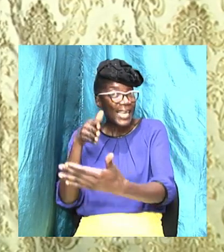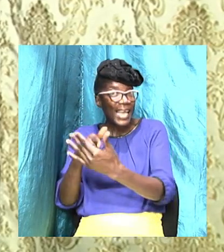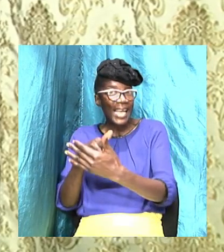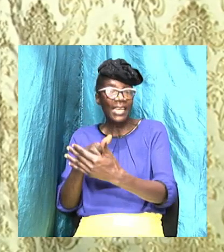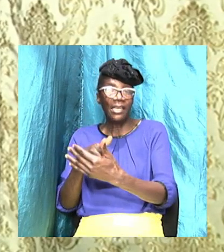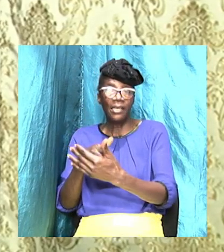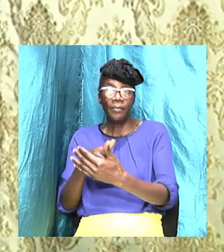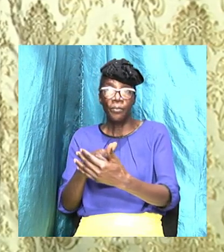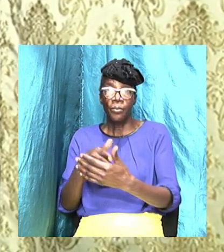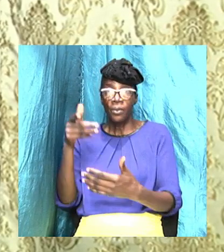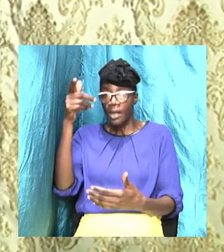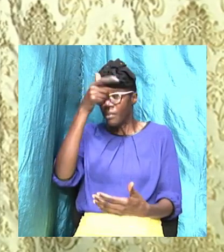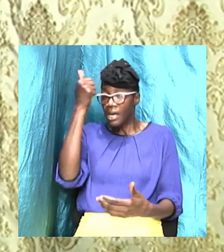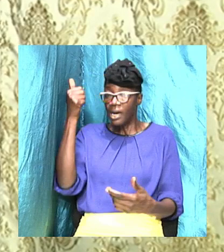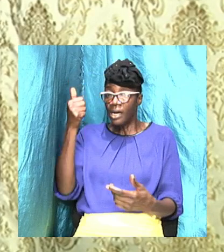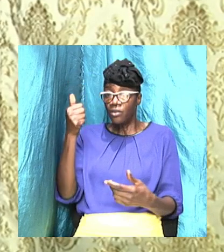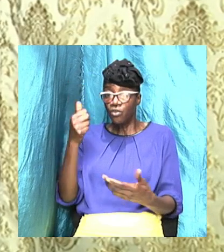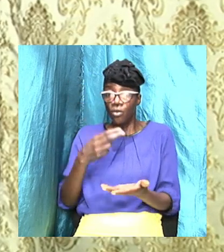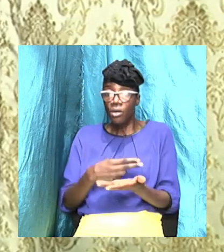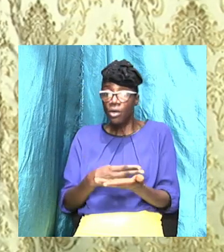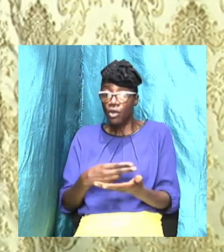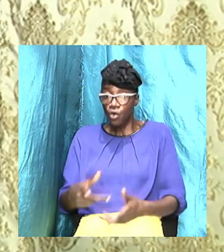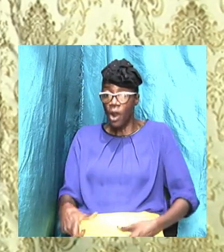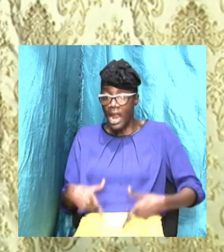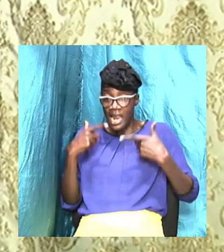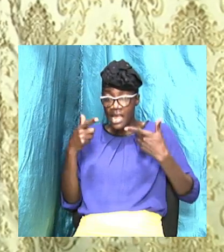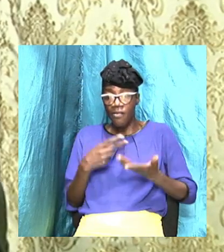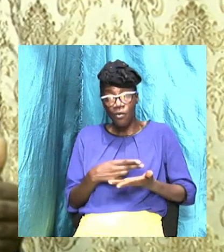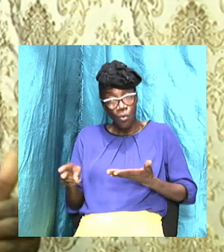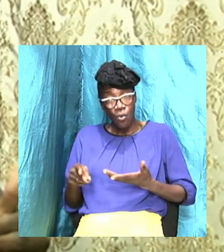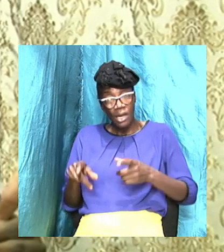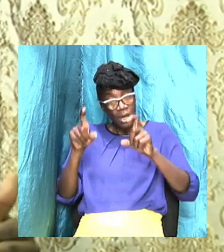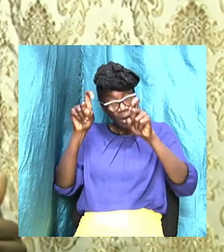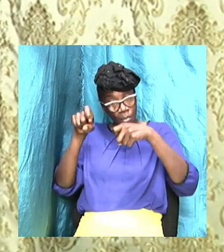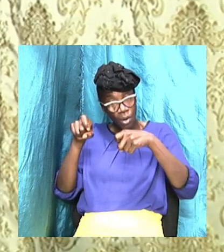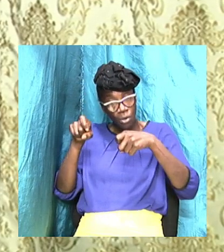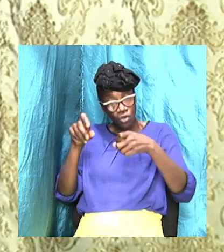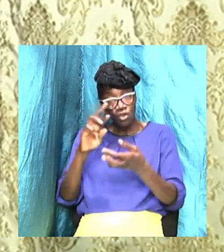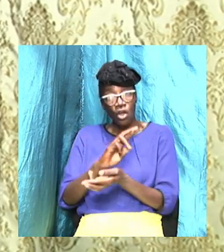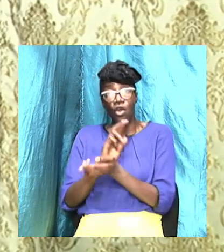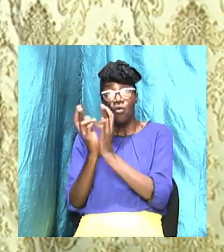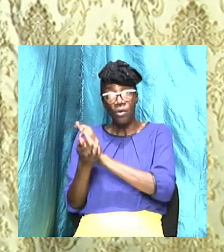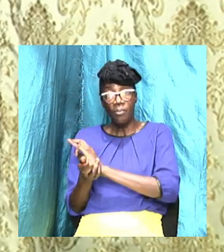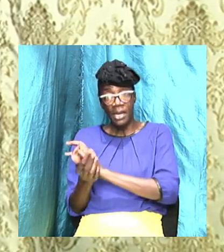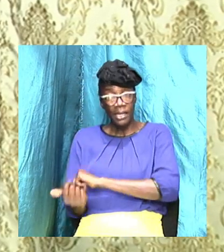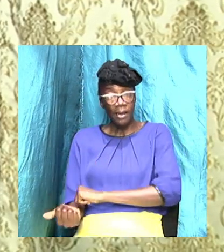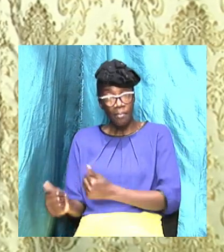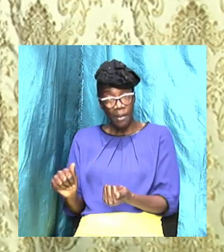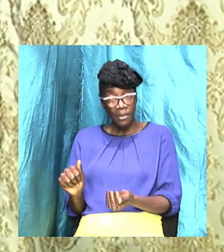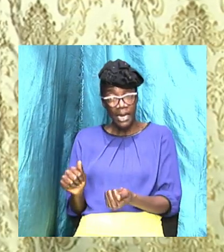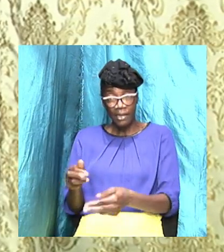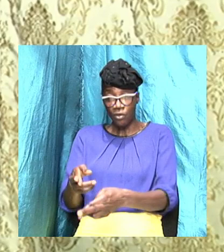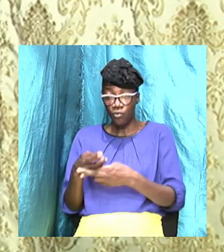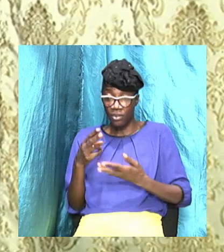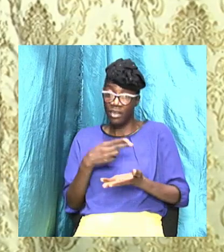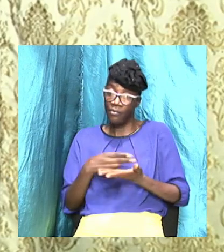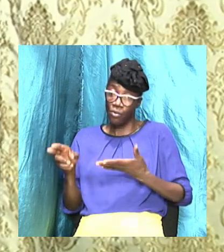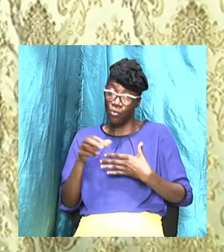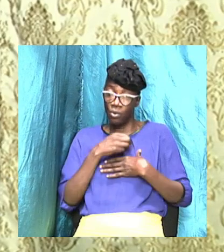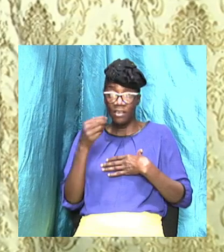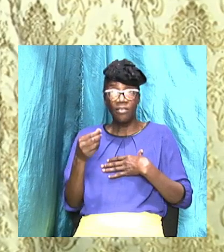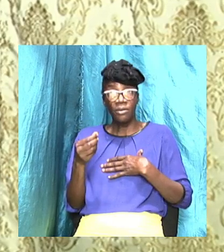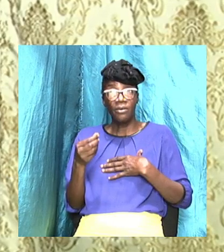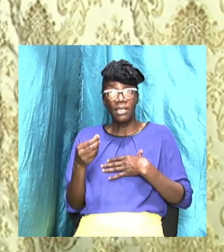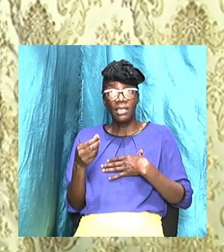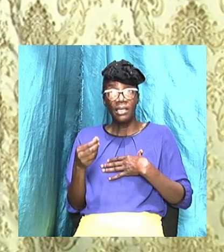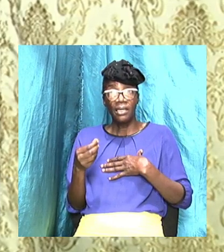in order to be holy, in order to live holy, you must repent, baptize, receive the infilling of the